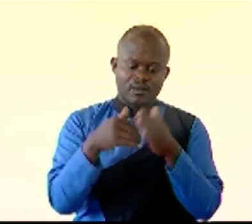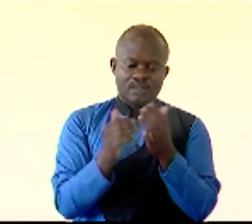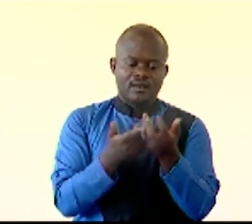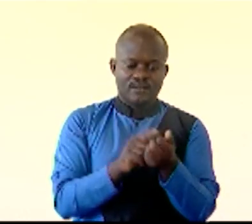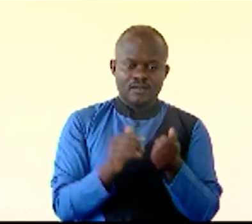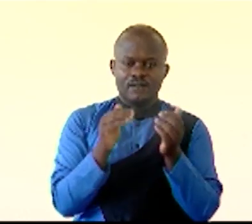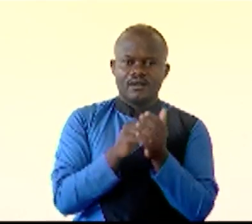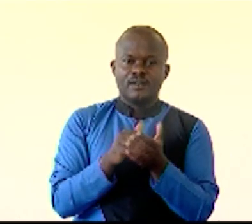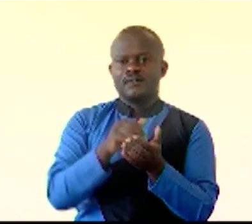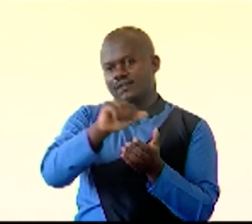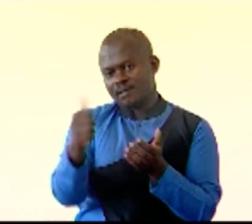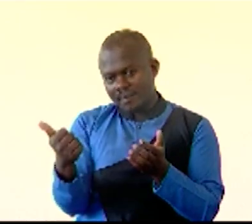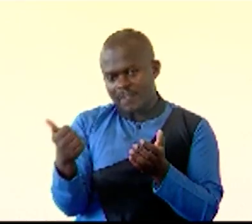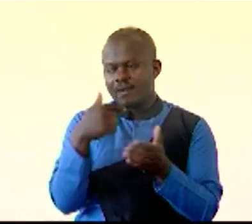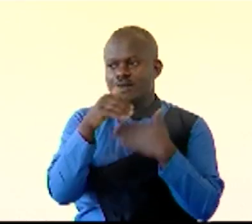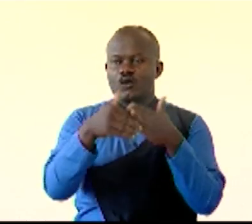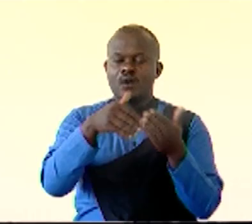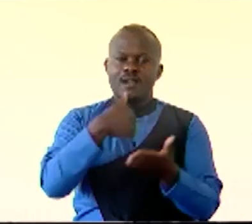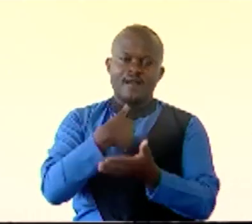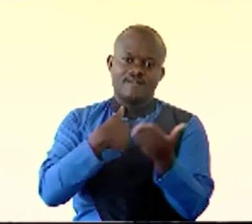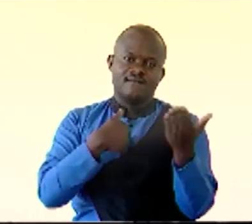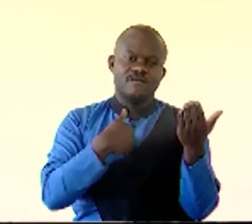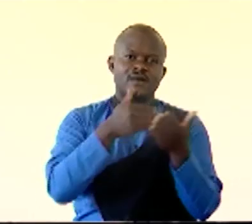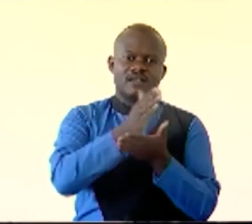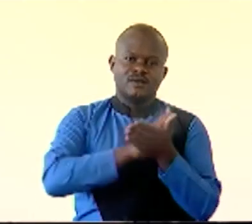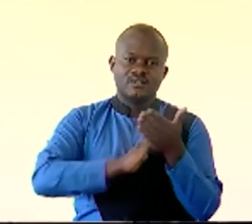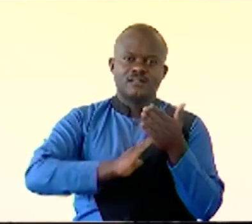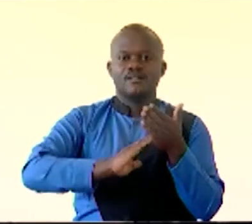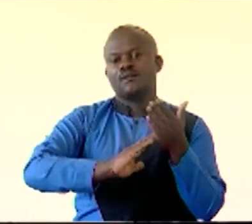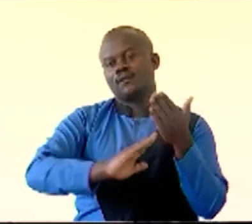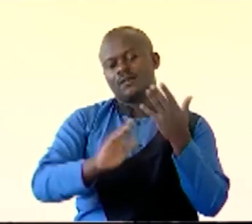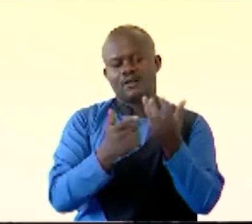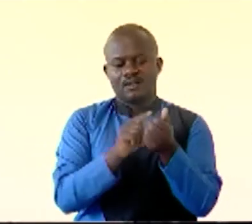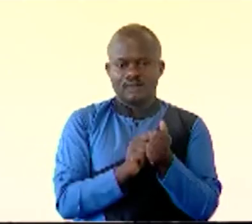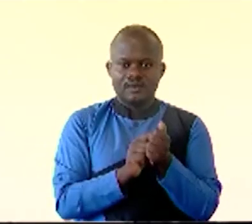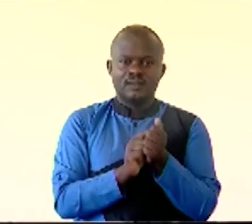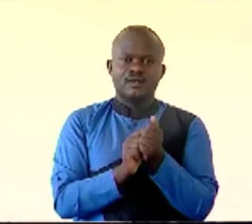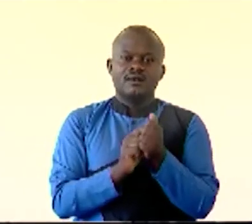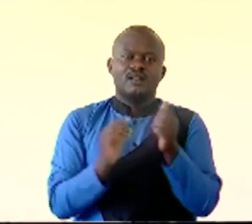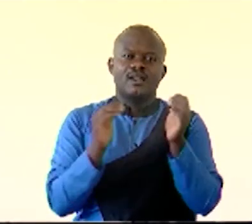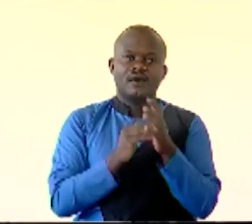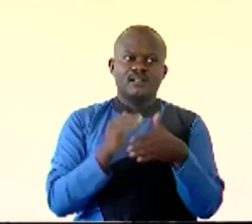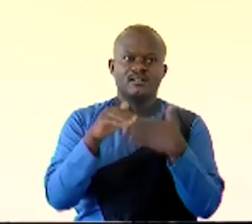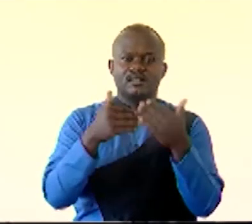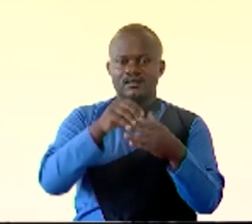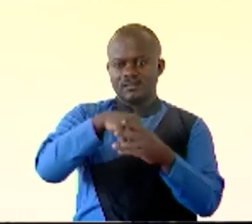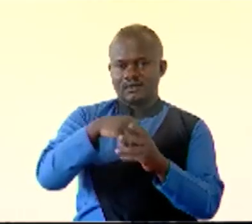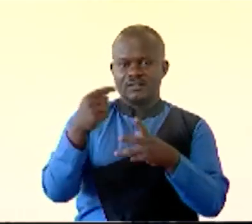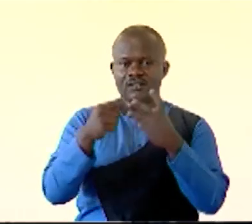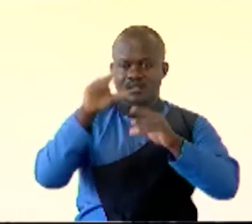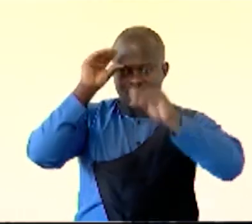calculation exercises. We have some exercises, calculation exercises in this